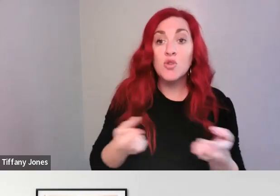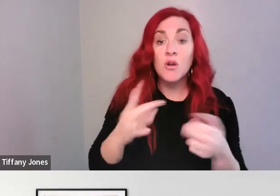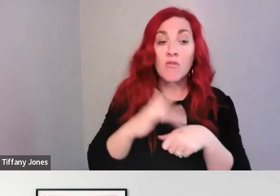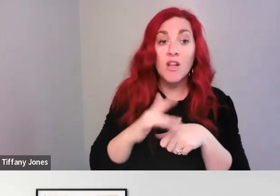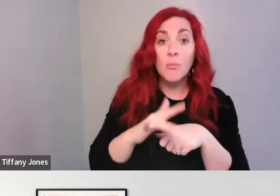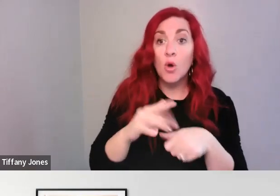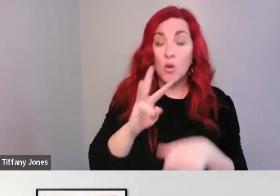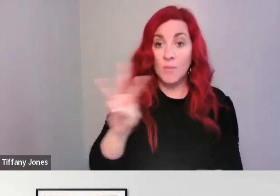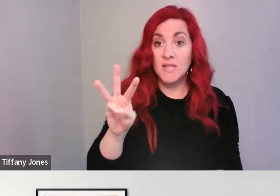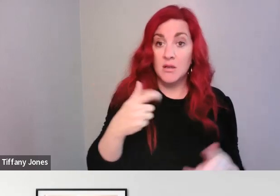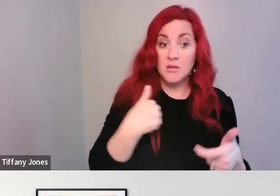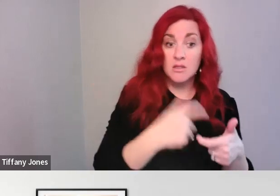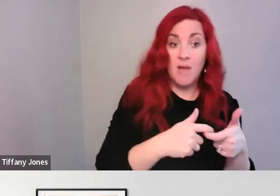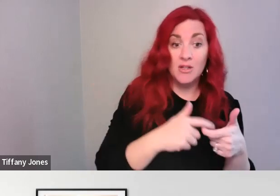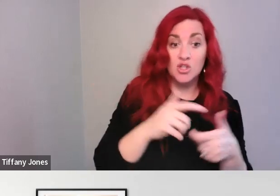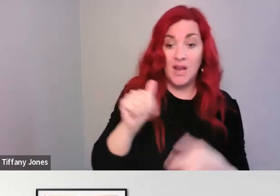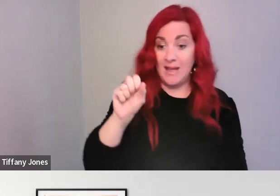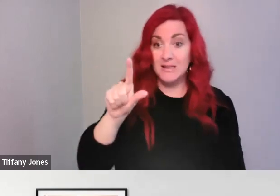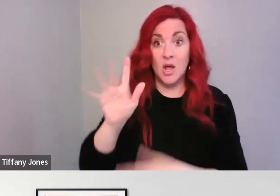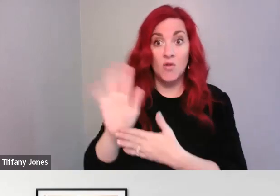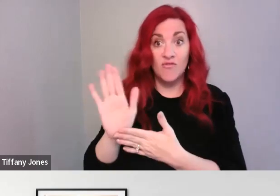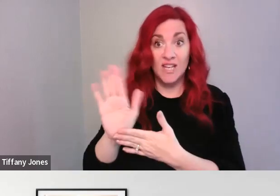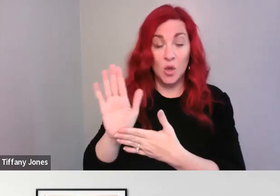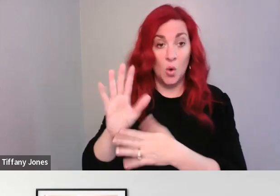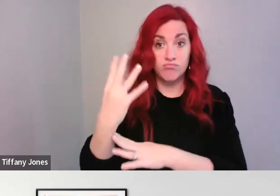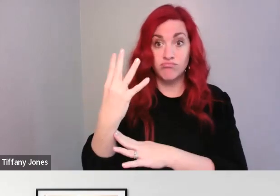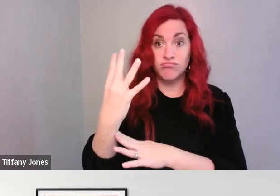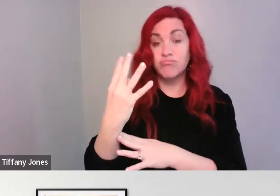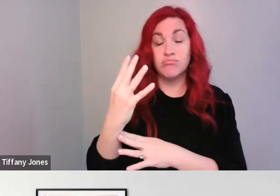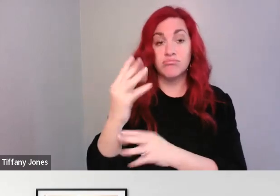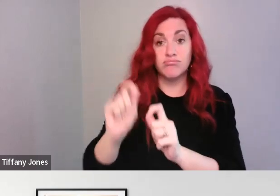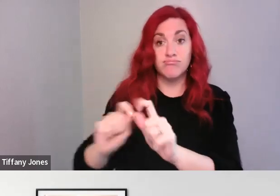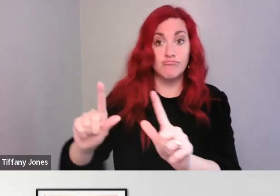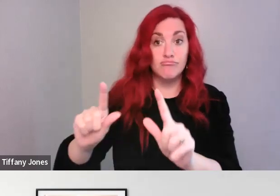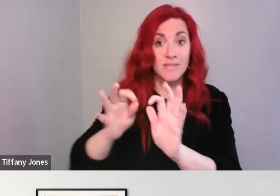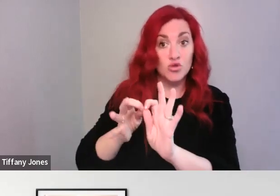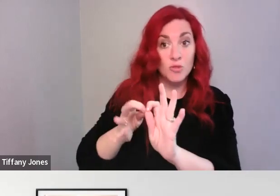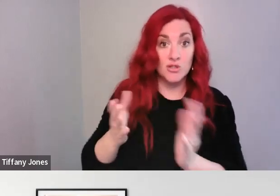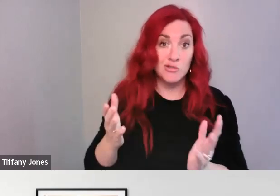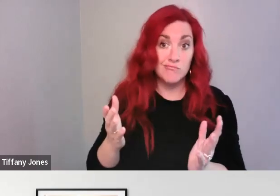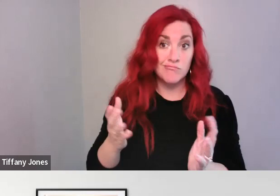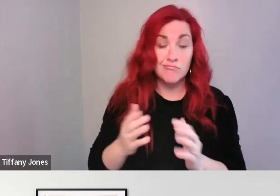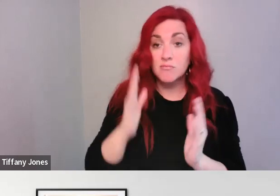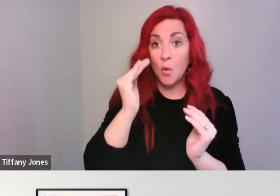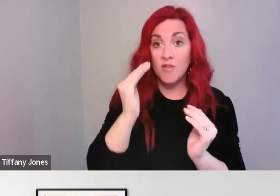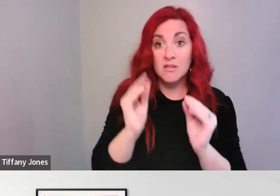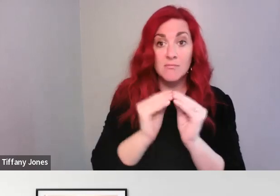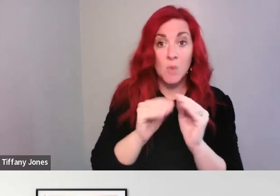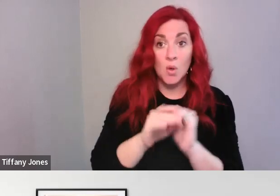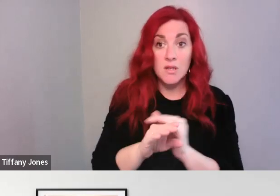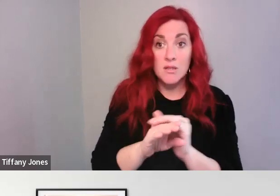both Spanish and with an ASL video interpretation. So hopefully that makes them more accessible